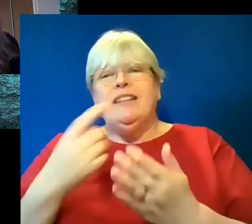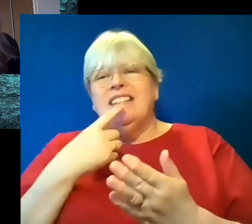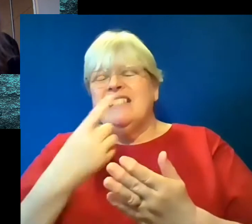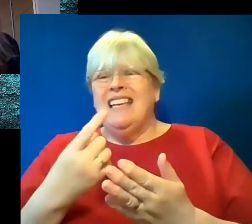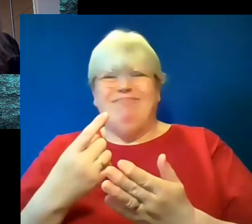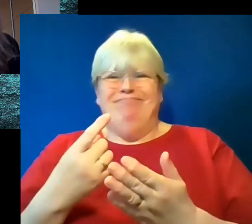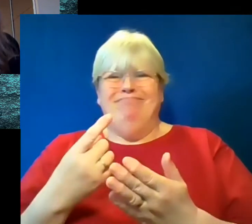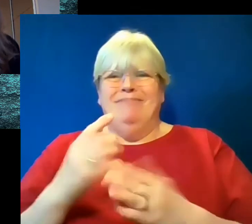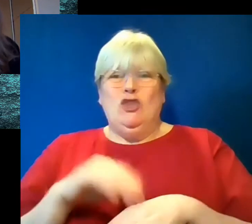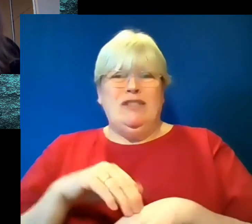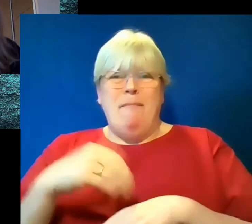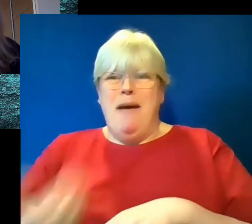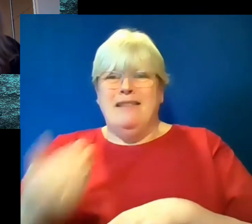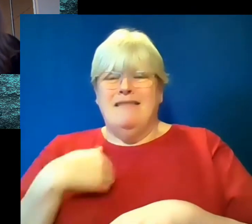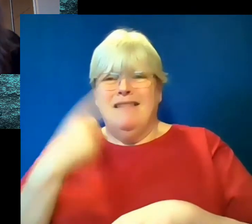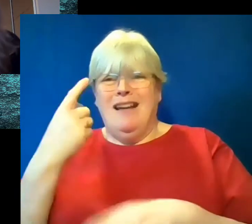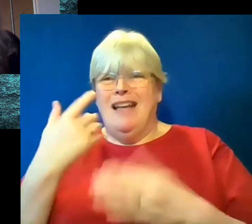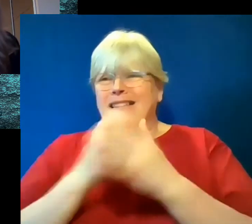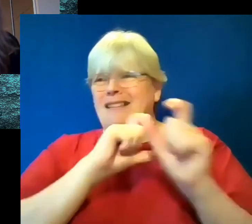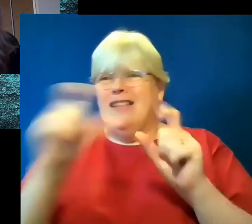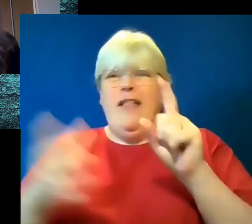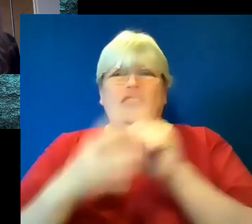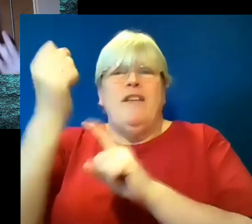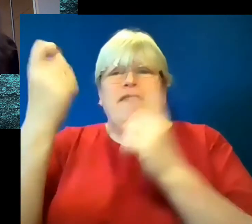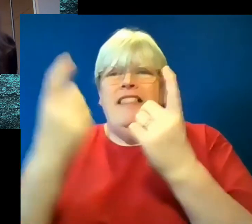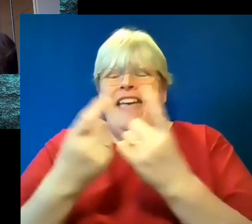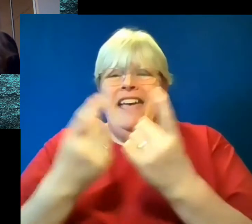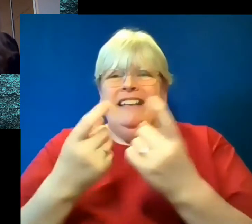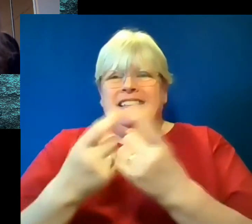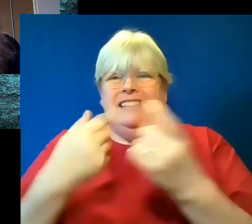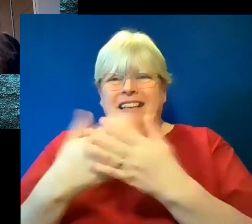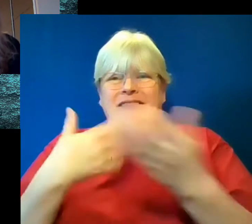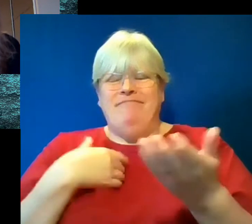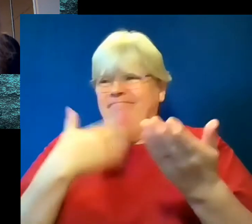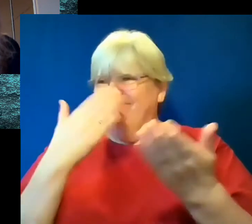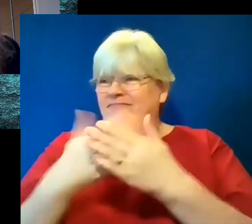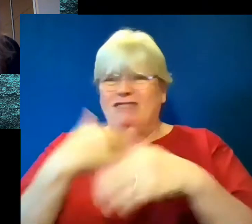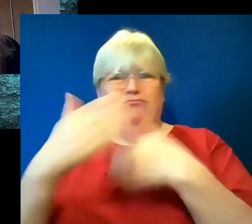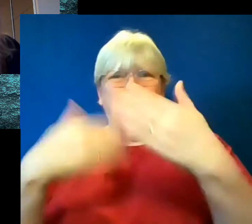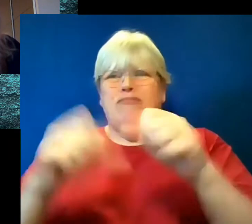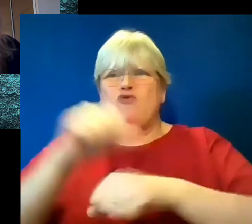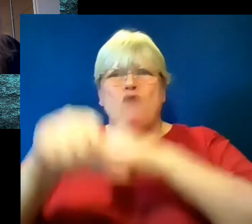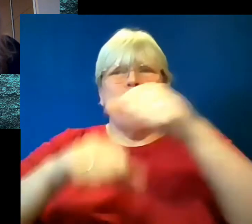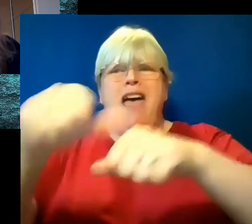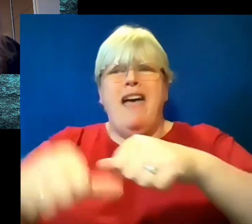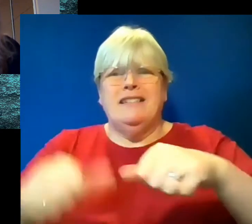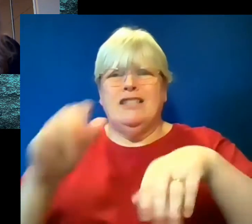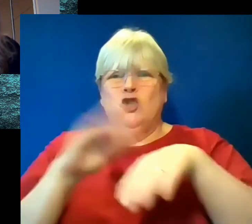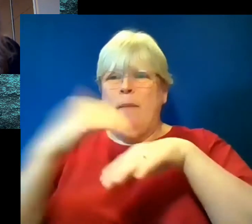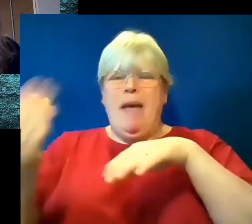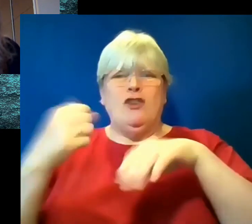can still run at the world, you can still bite the world, you can still put your mark on the world, no matter what your body shape